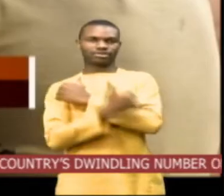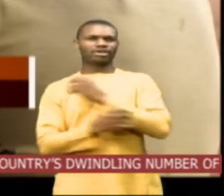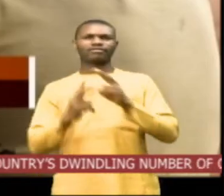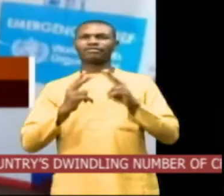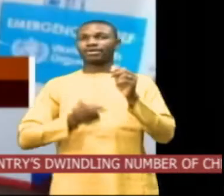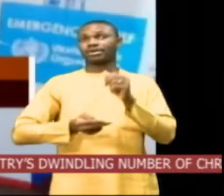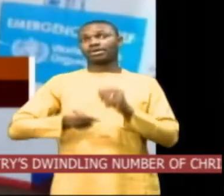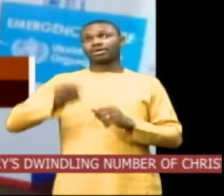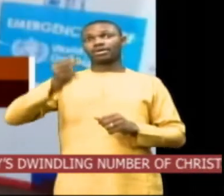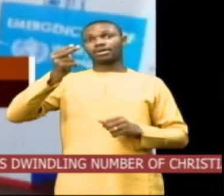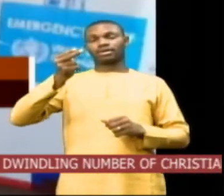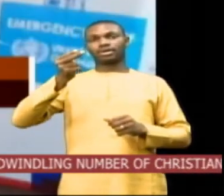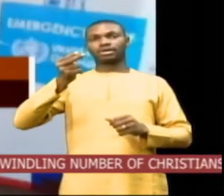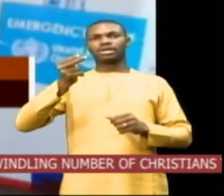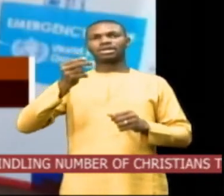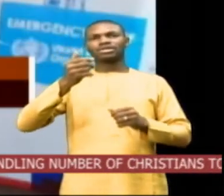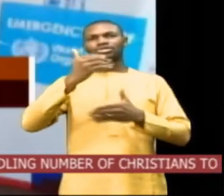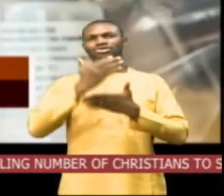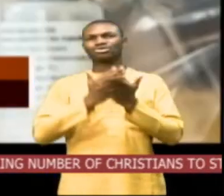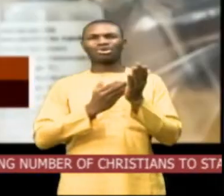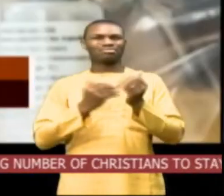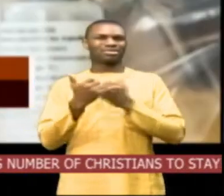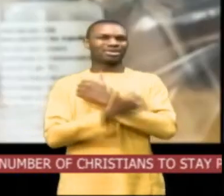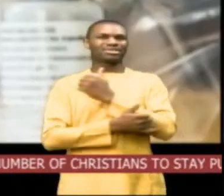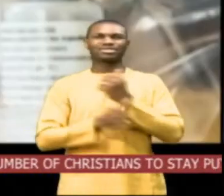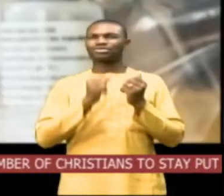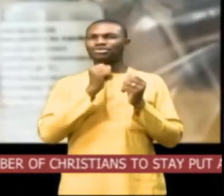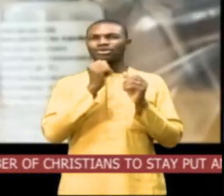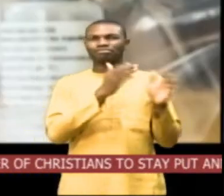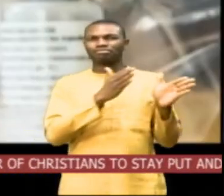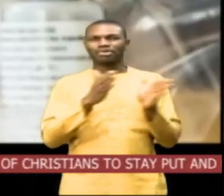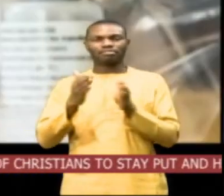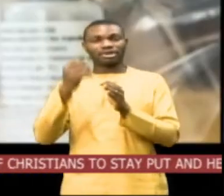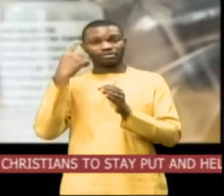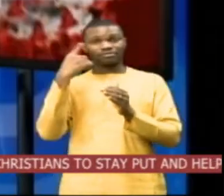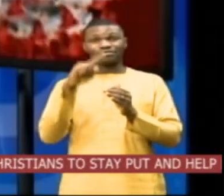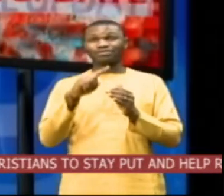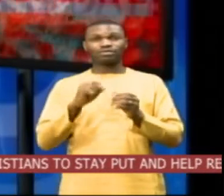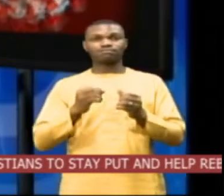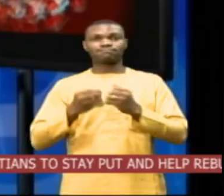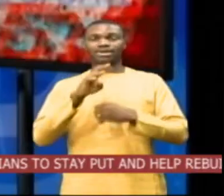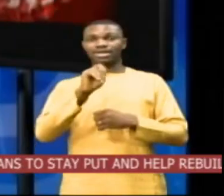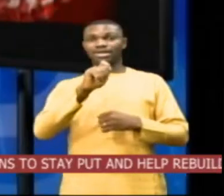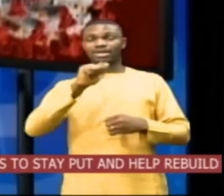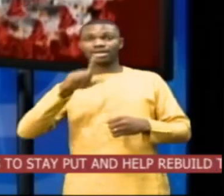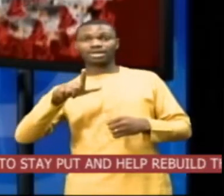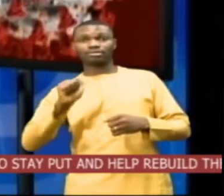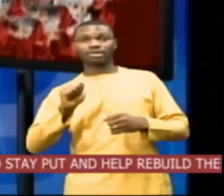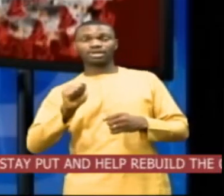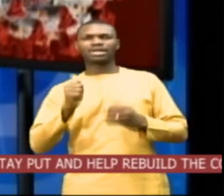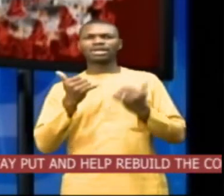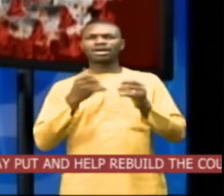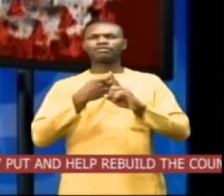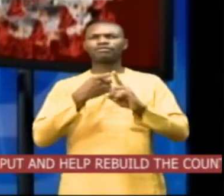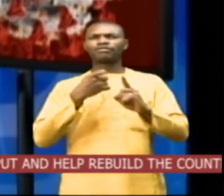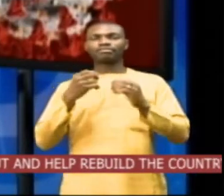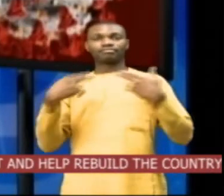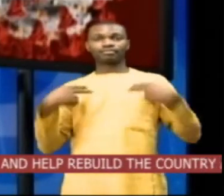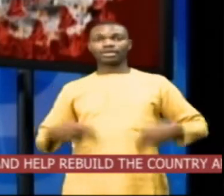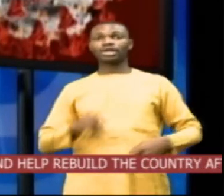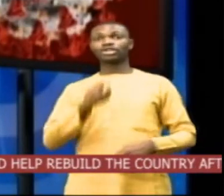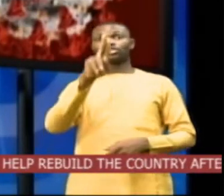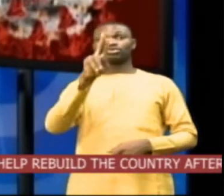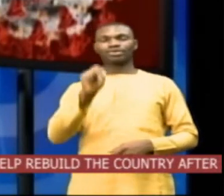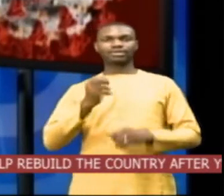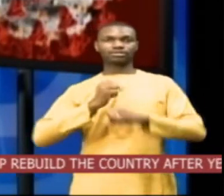the countries are not prepared for outbreaks or vaccination campaigns. Away from health, the UN Security Council